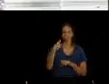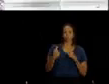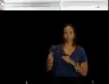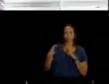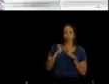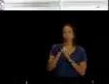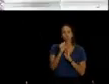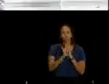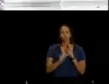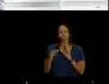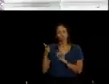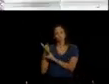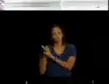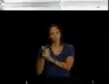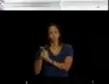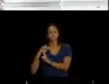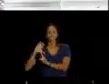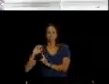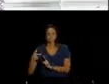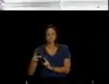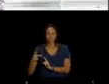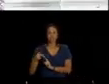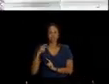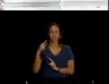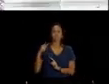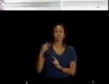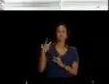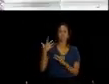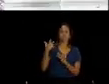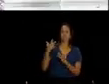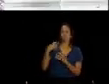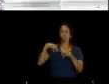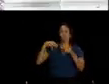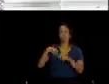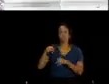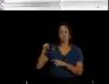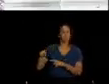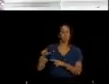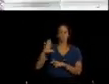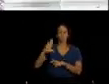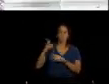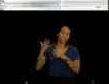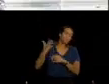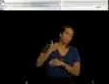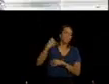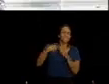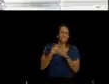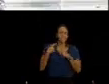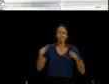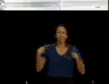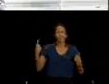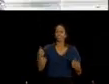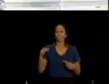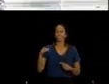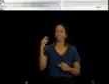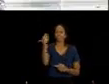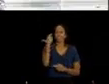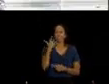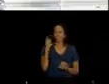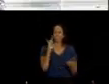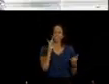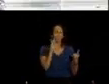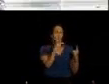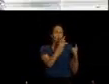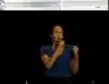also has cerebral palsy, and she wanted to make sure that this one was her best summer yet. and she realizes that she's falling in love with her